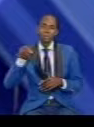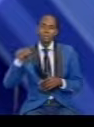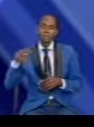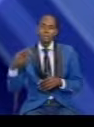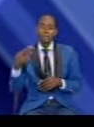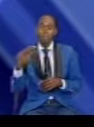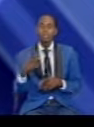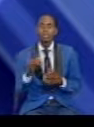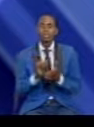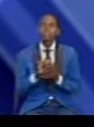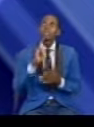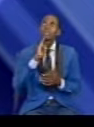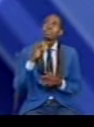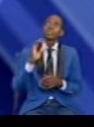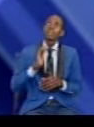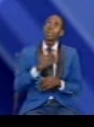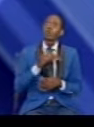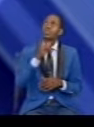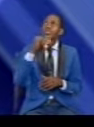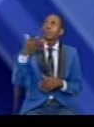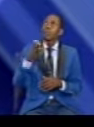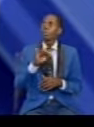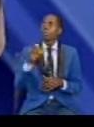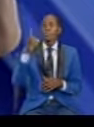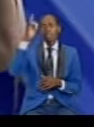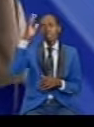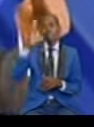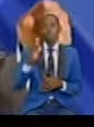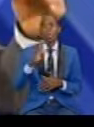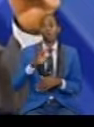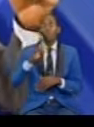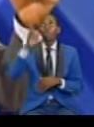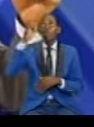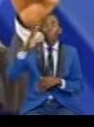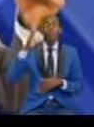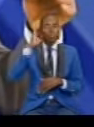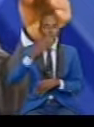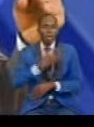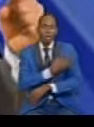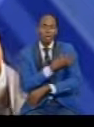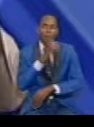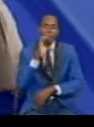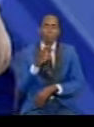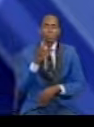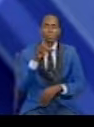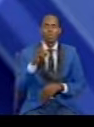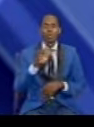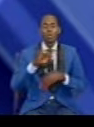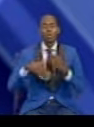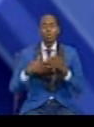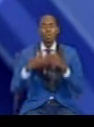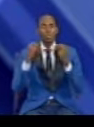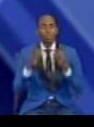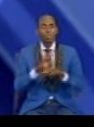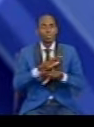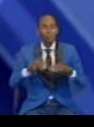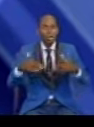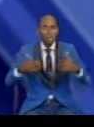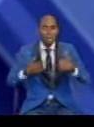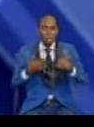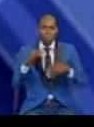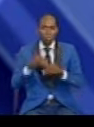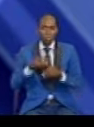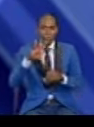law. God will power you. The power that you don't have naturally, the Lord will instill into